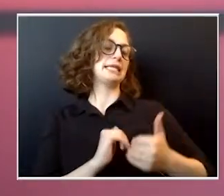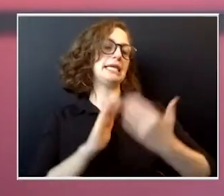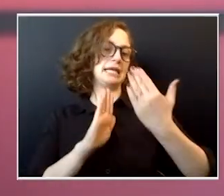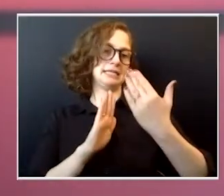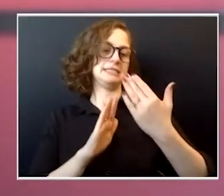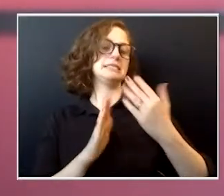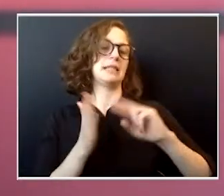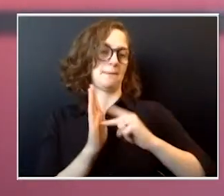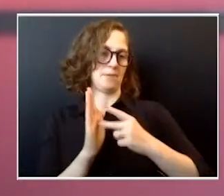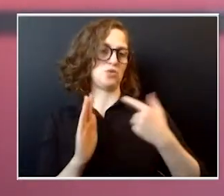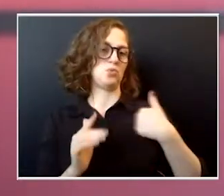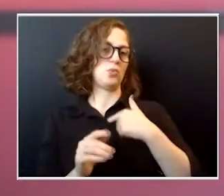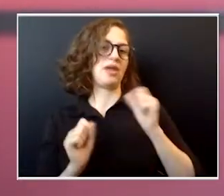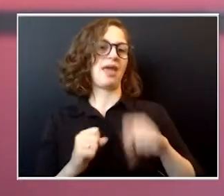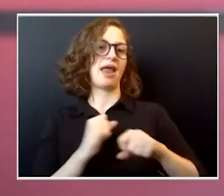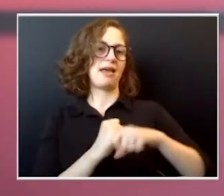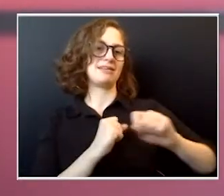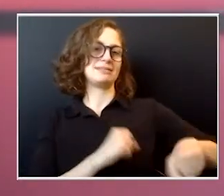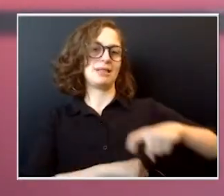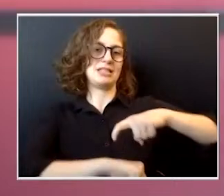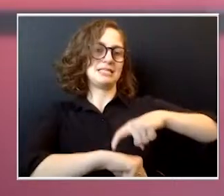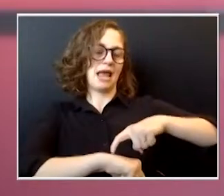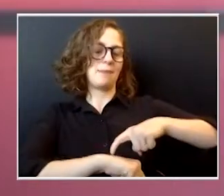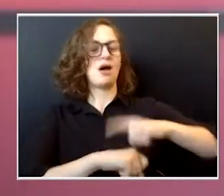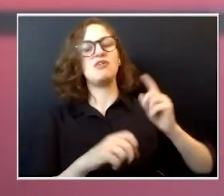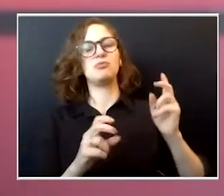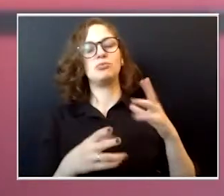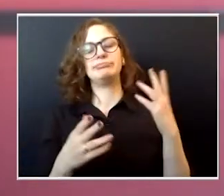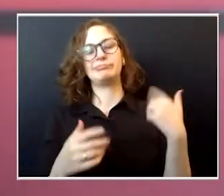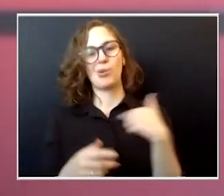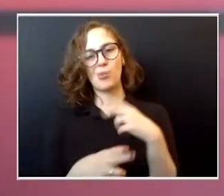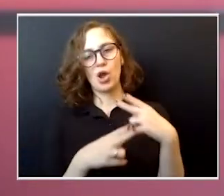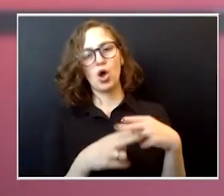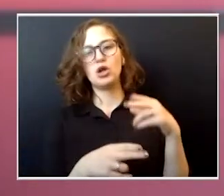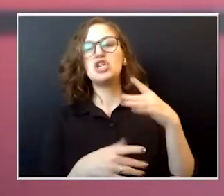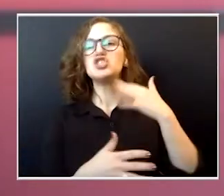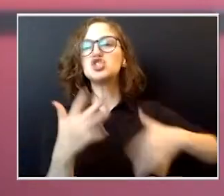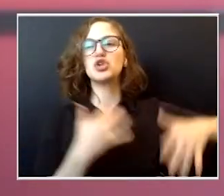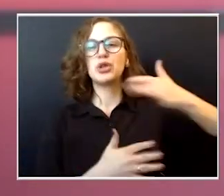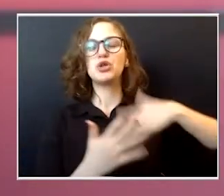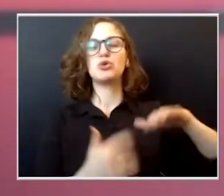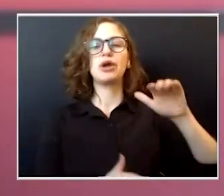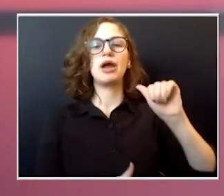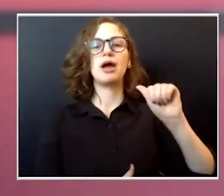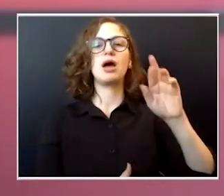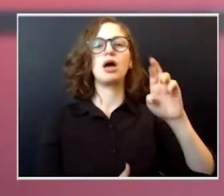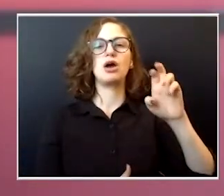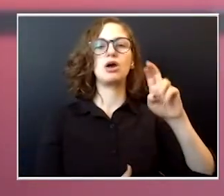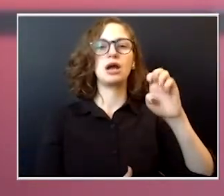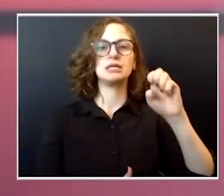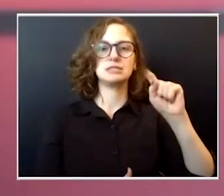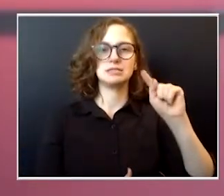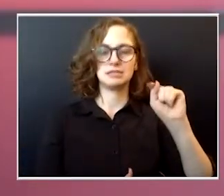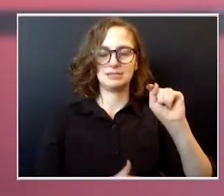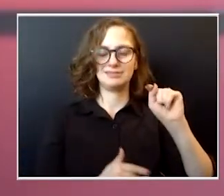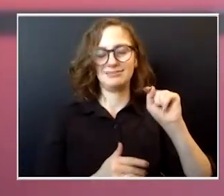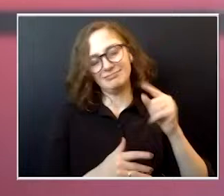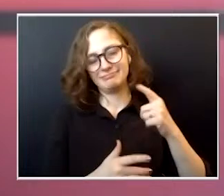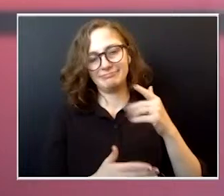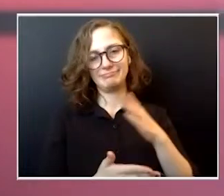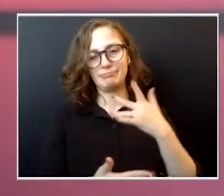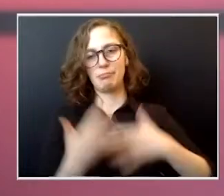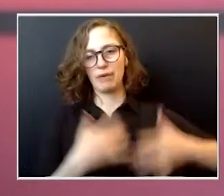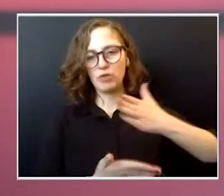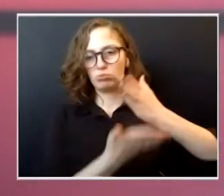times of circulatory arrest, that we call it. So we continue to perfuse the brain in different ways. But you also